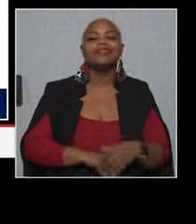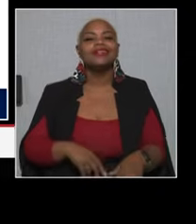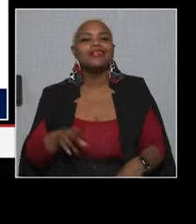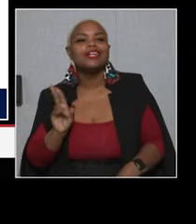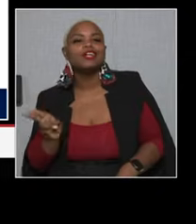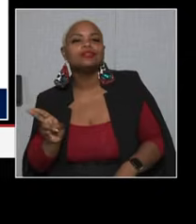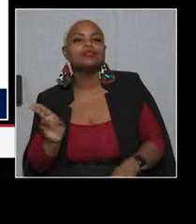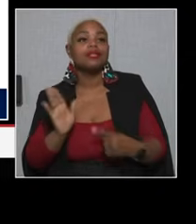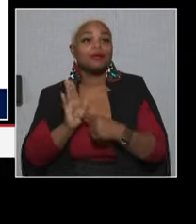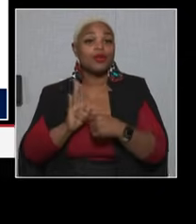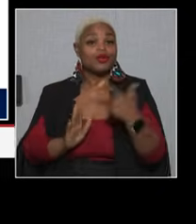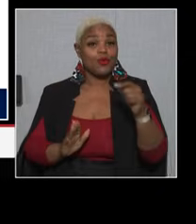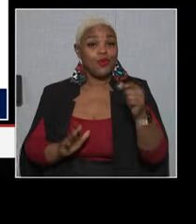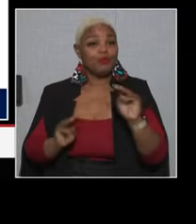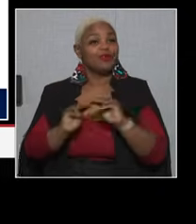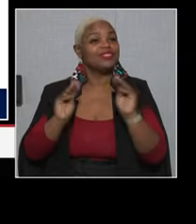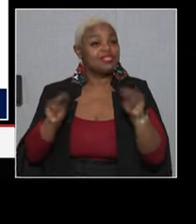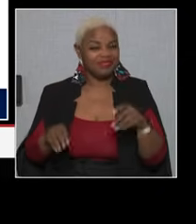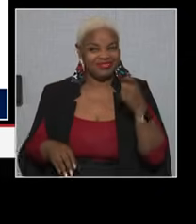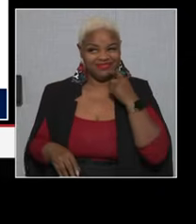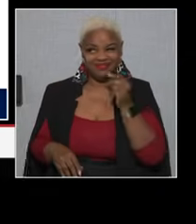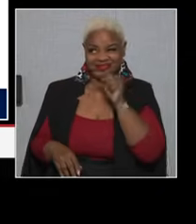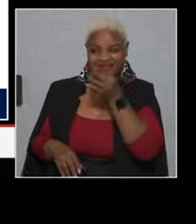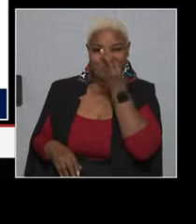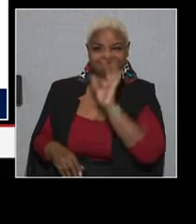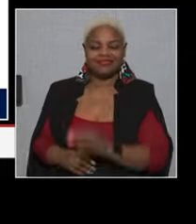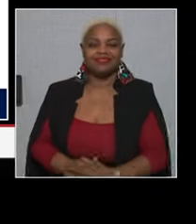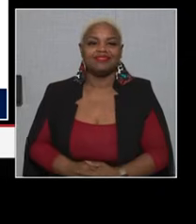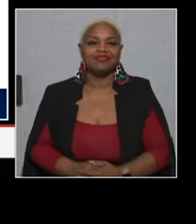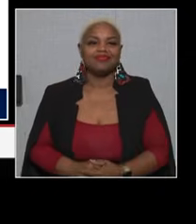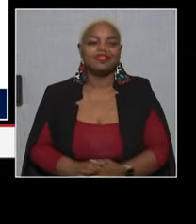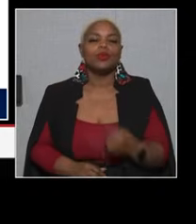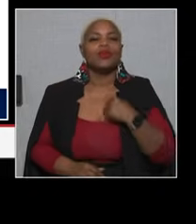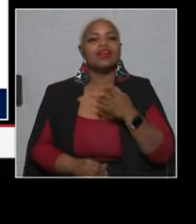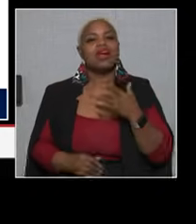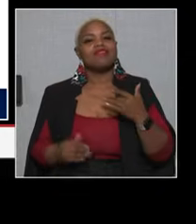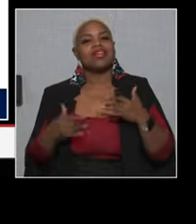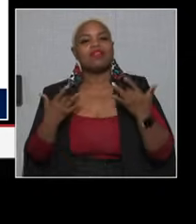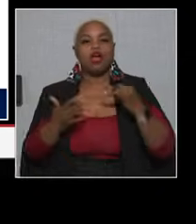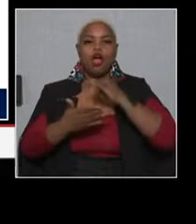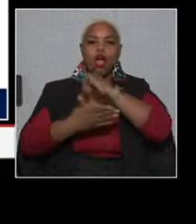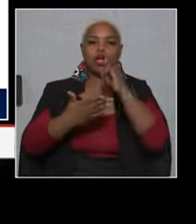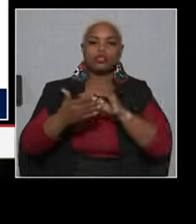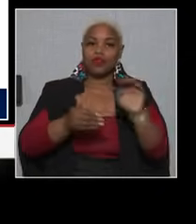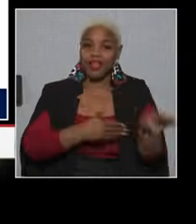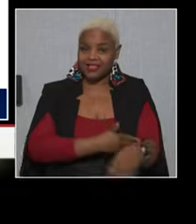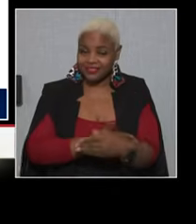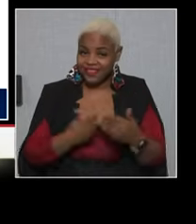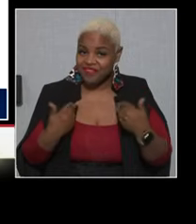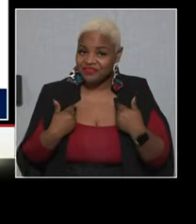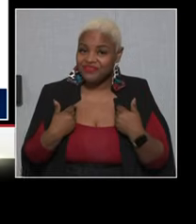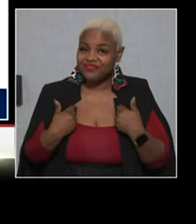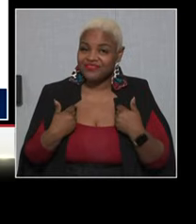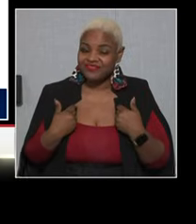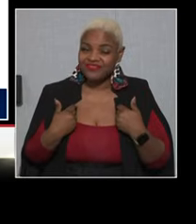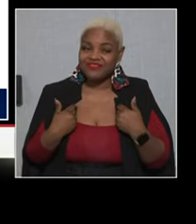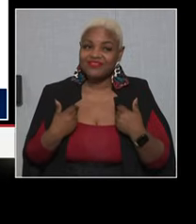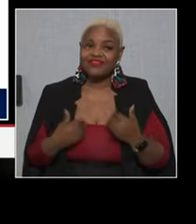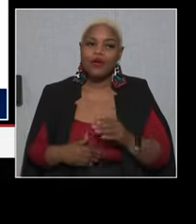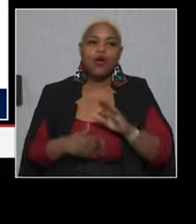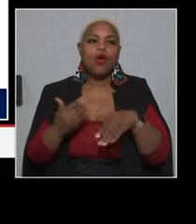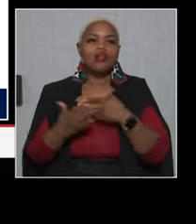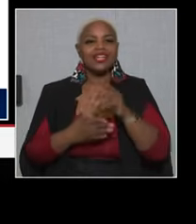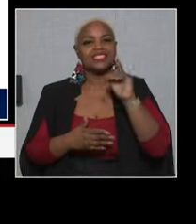Art All Night continues to grow across the city with a number of activations. And we had a very, very